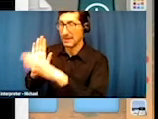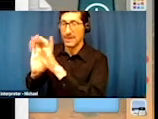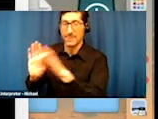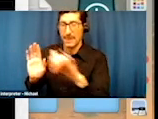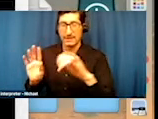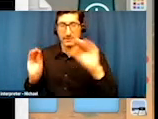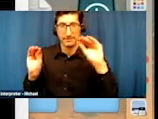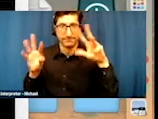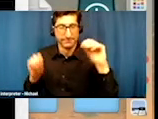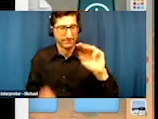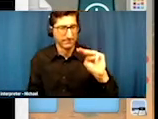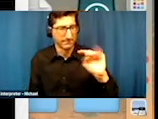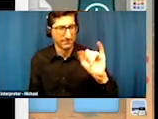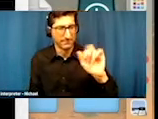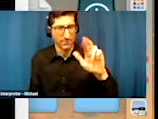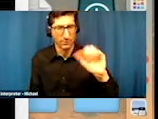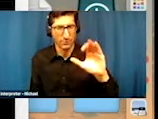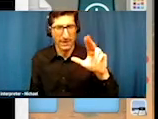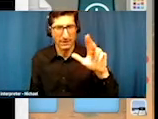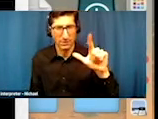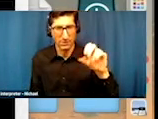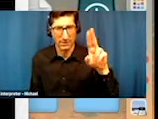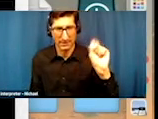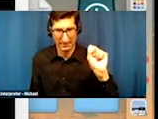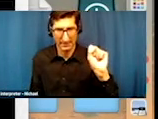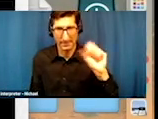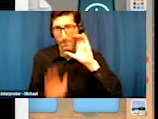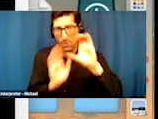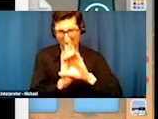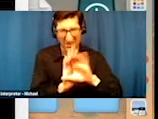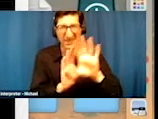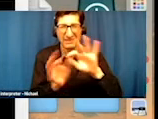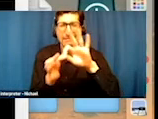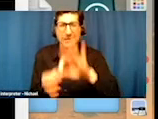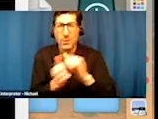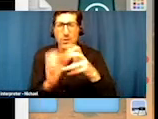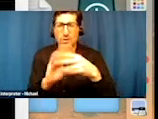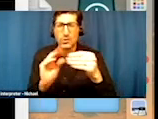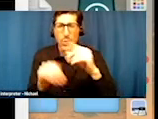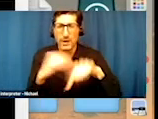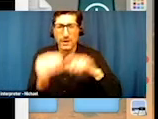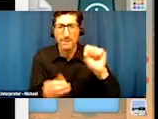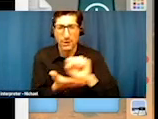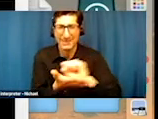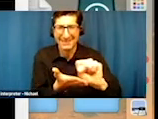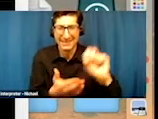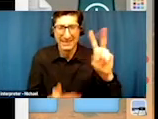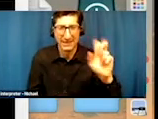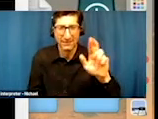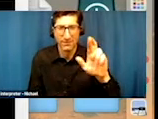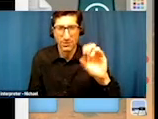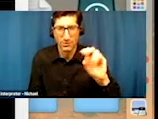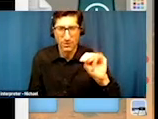um, has to do with the story of St. Veronica. And so I was thinking about the Christian tradition of miraculous